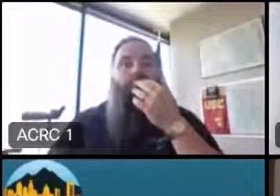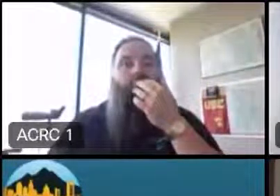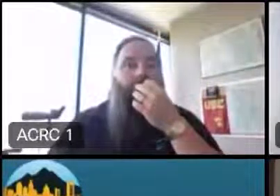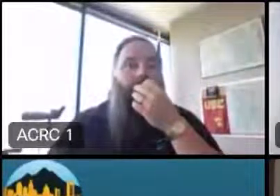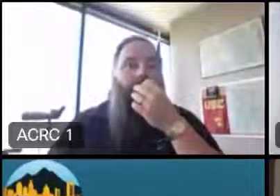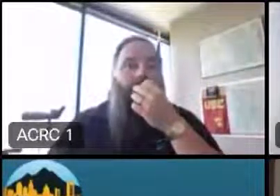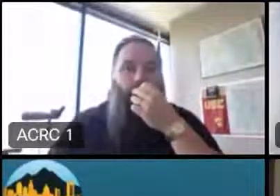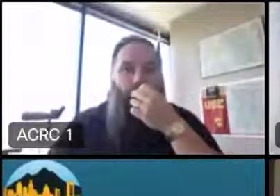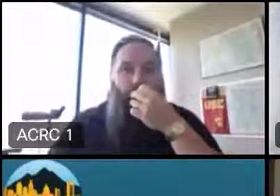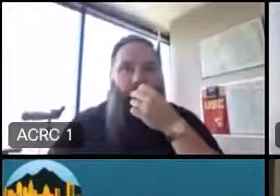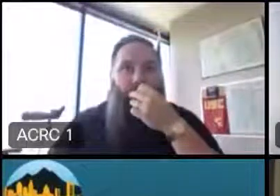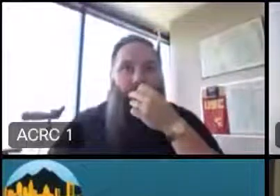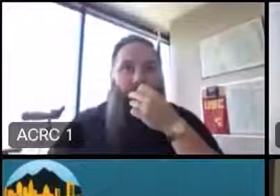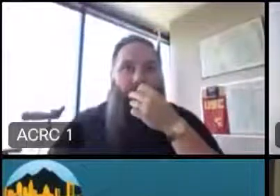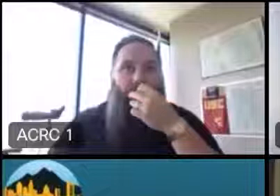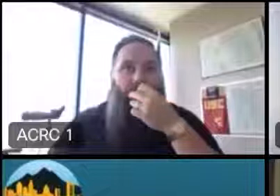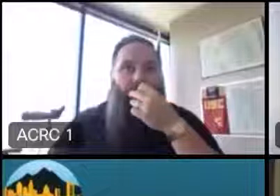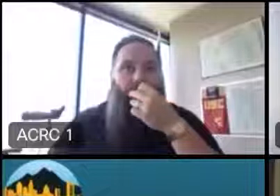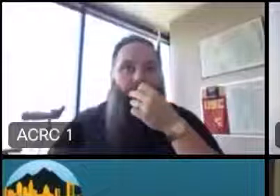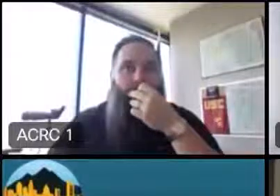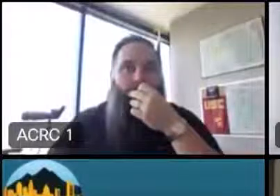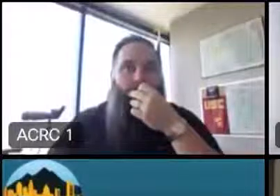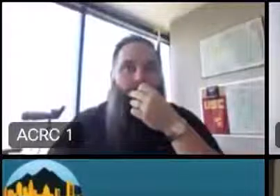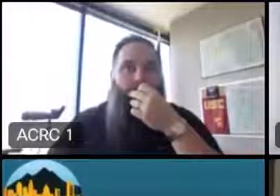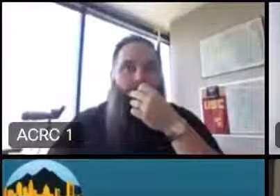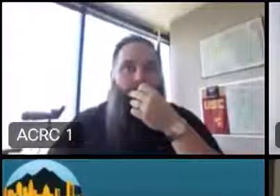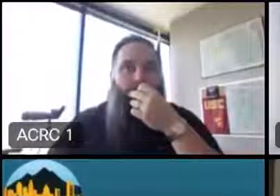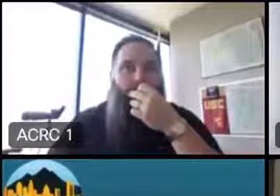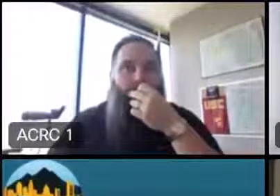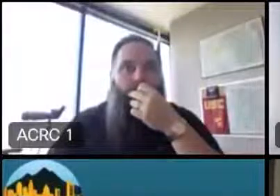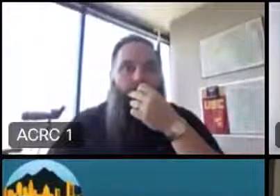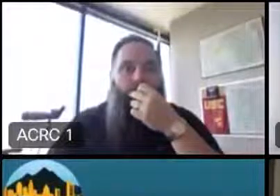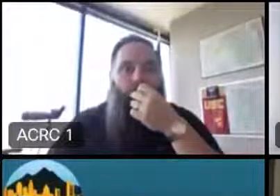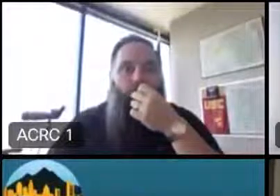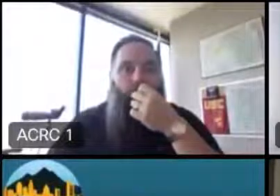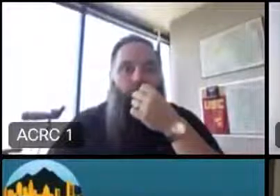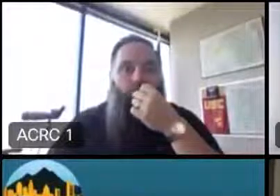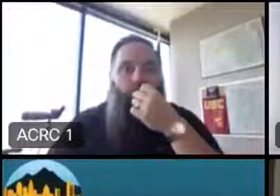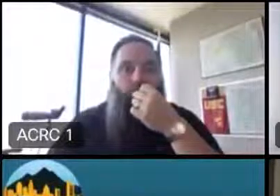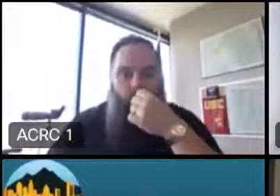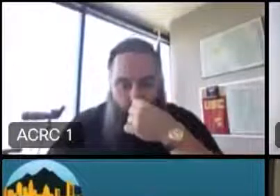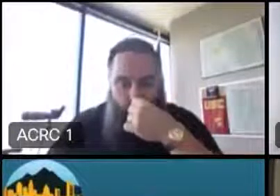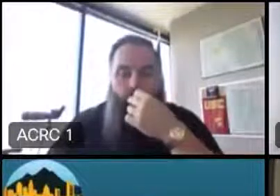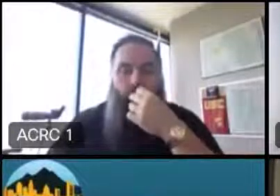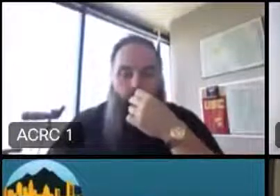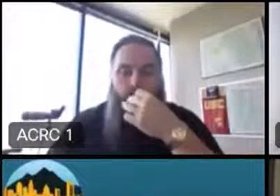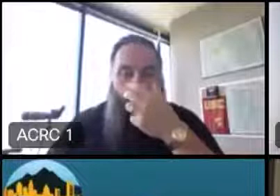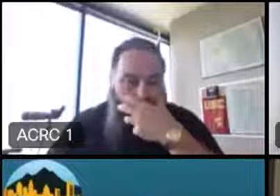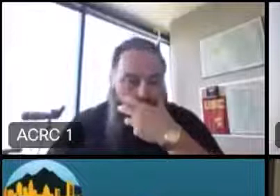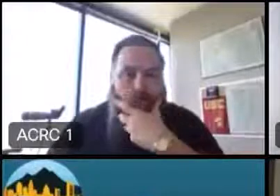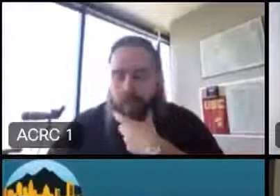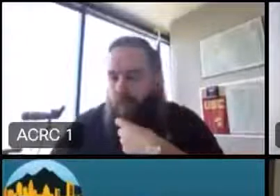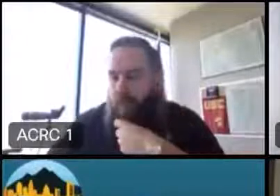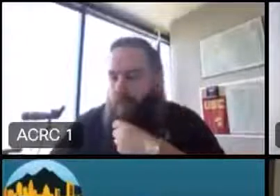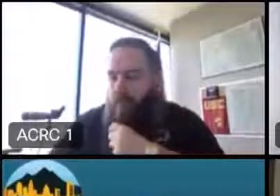funds is going to go towards a company called Swanson Communications to help support with